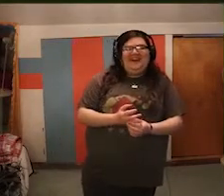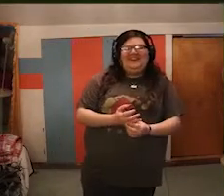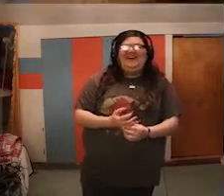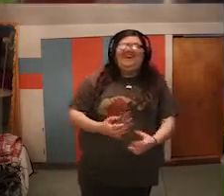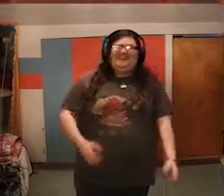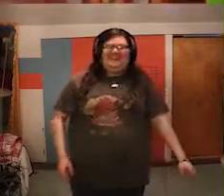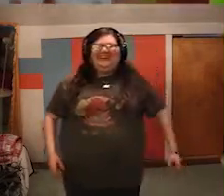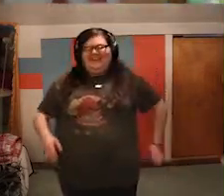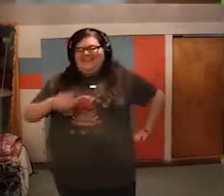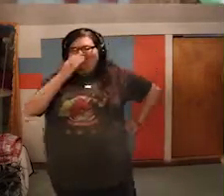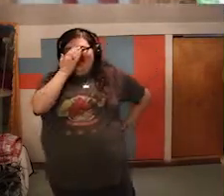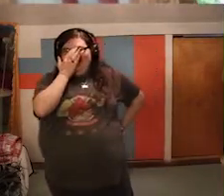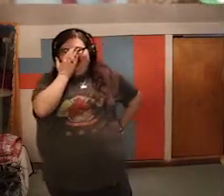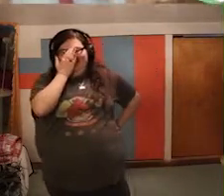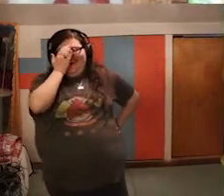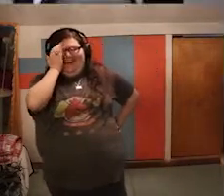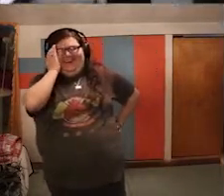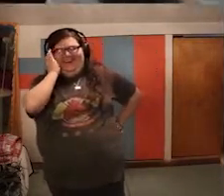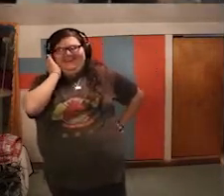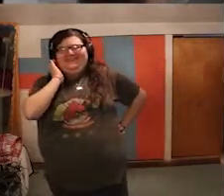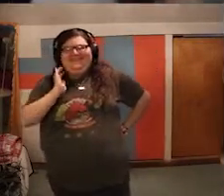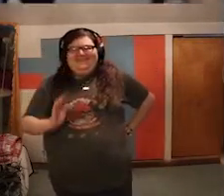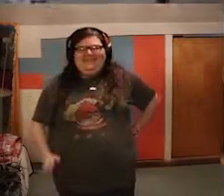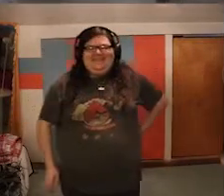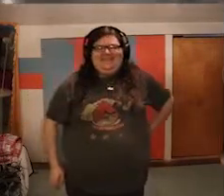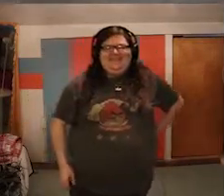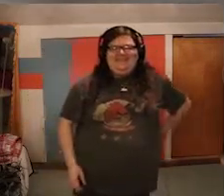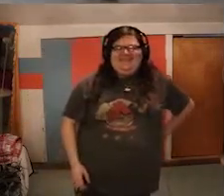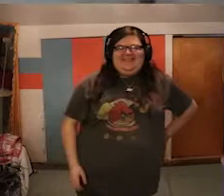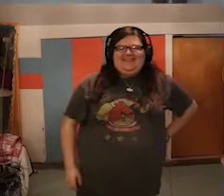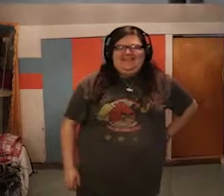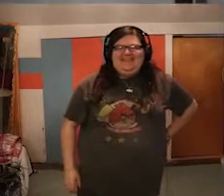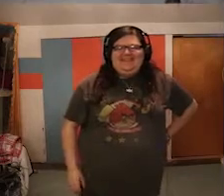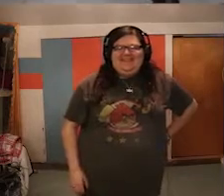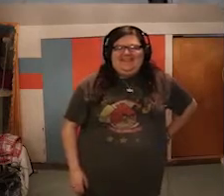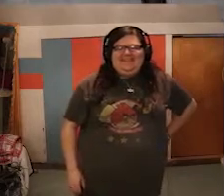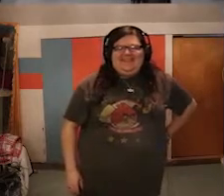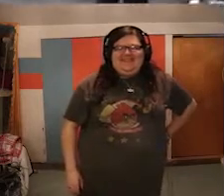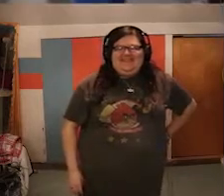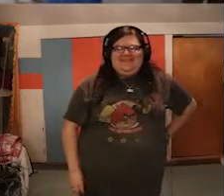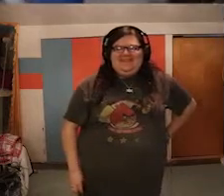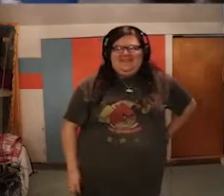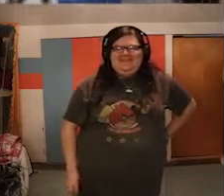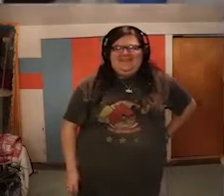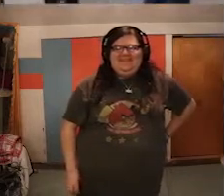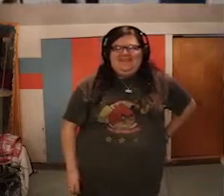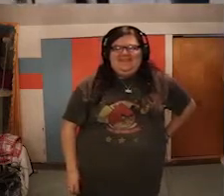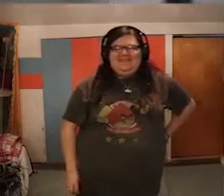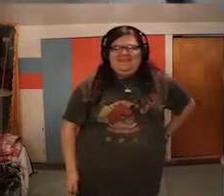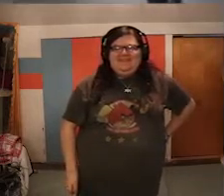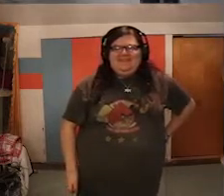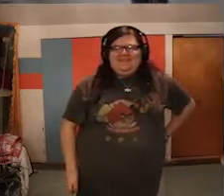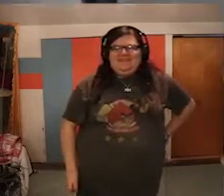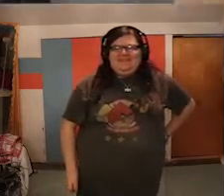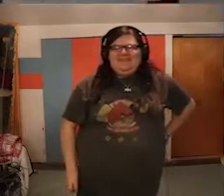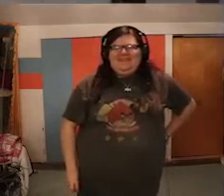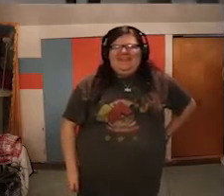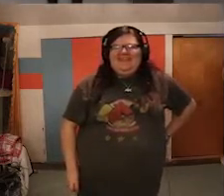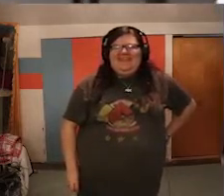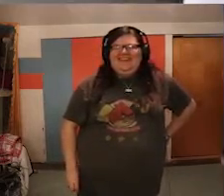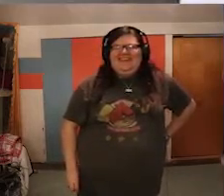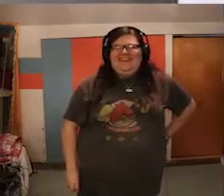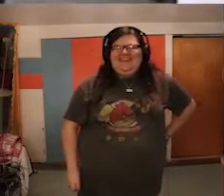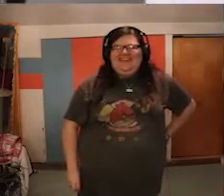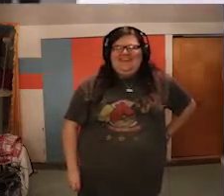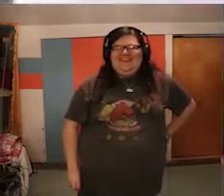Oh, he had to. Oh, gosh. We got the juice, we got mine as well. I hope she actually likes it because they basically said she's not normal in there. They're